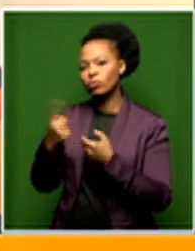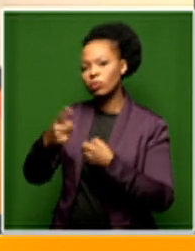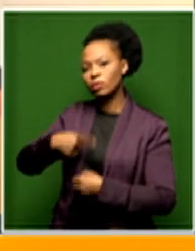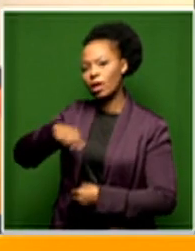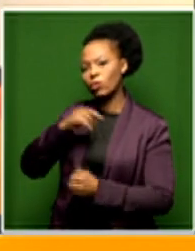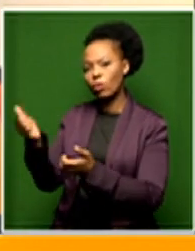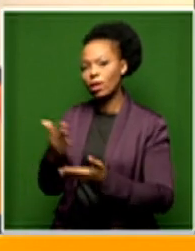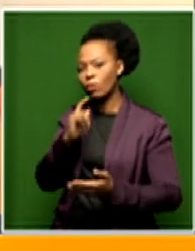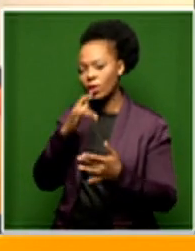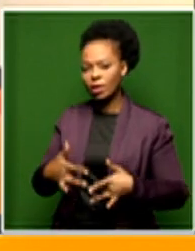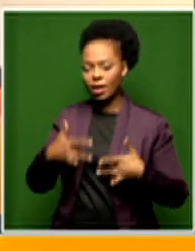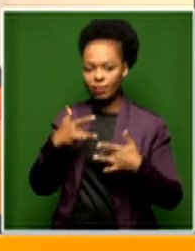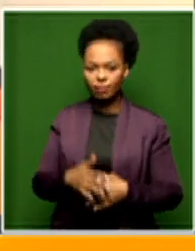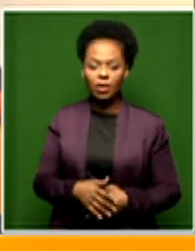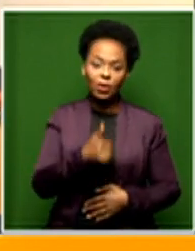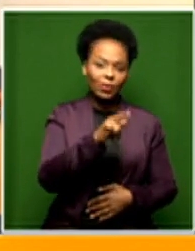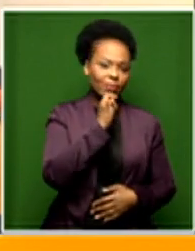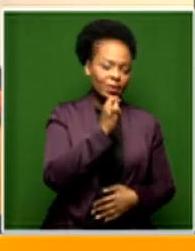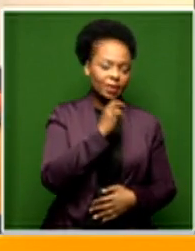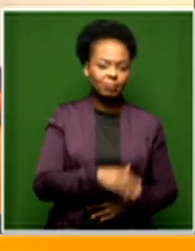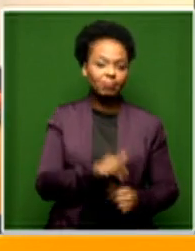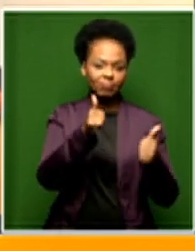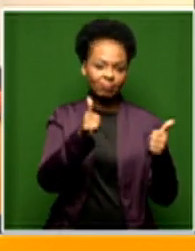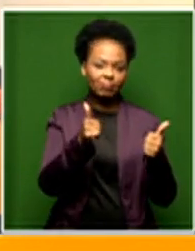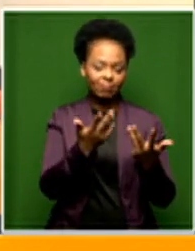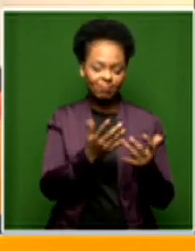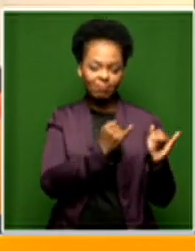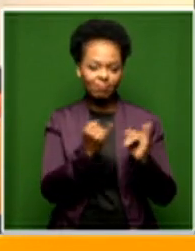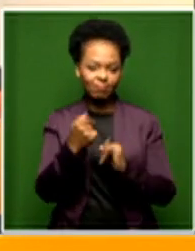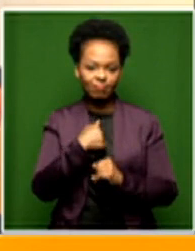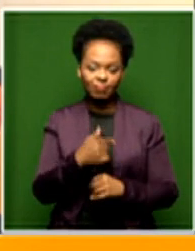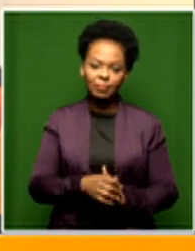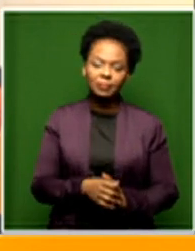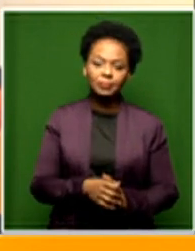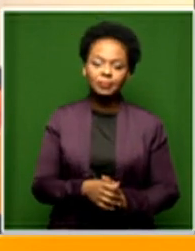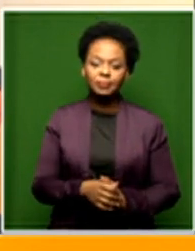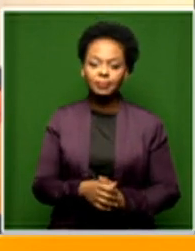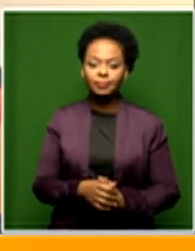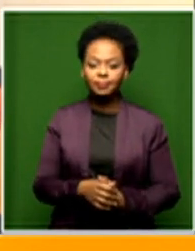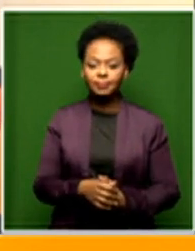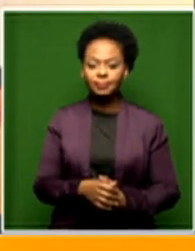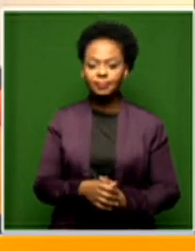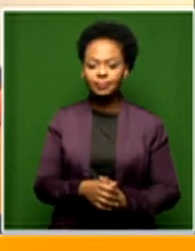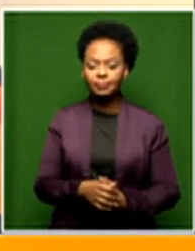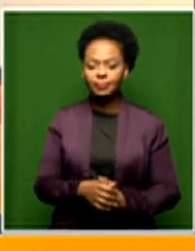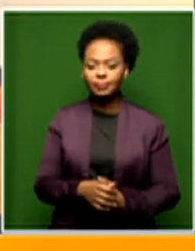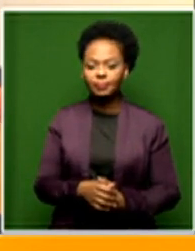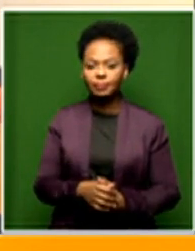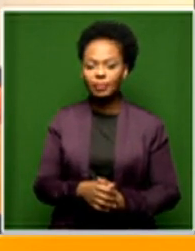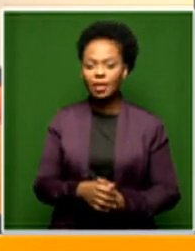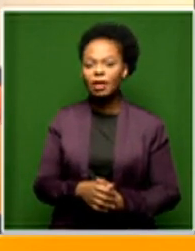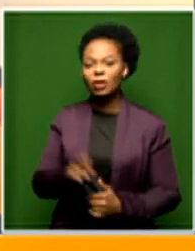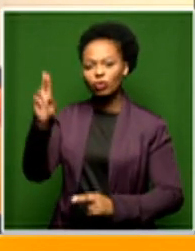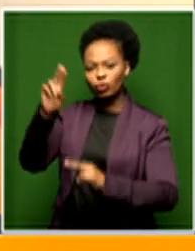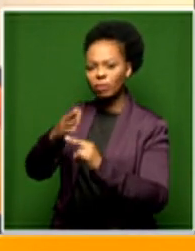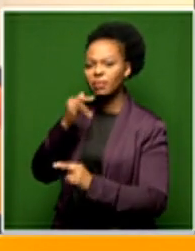Live. Good morning. So good to be with you. Now, before we get into your latest initiative, Jesse, just in short,